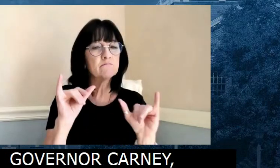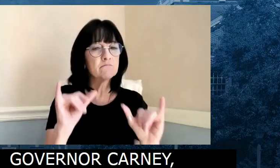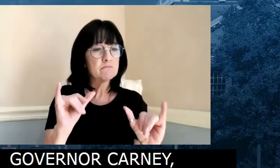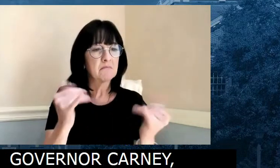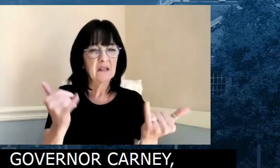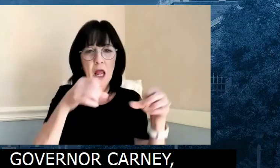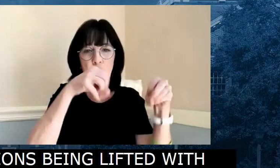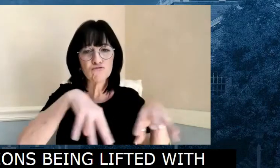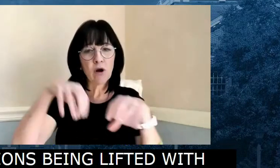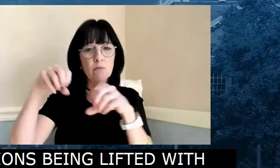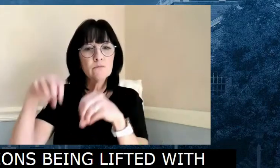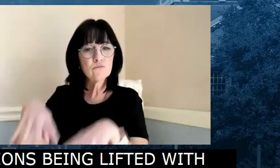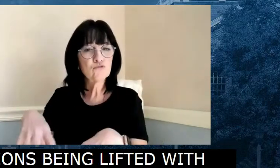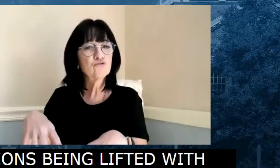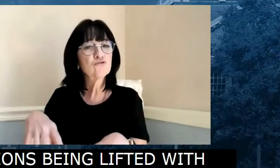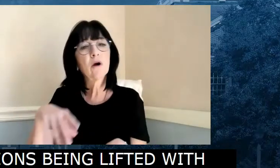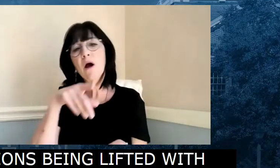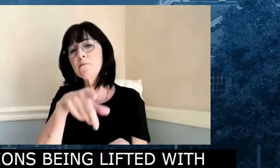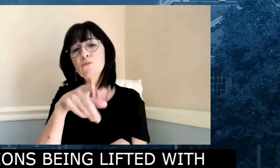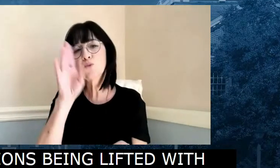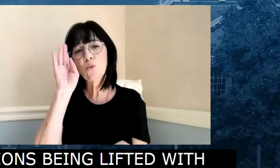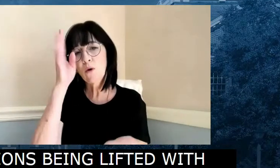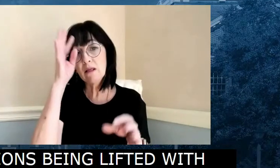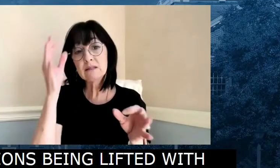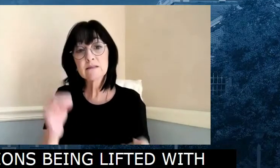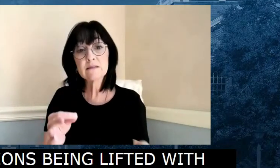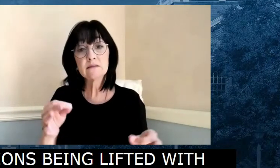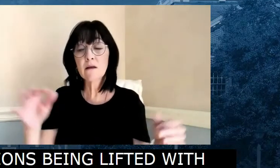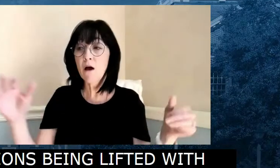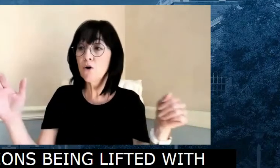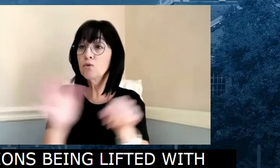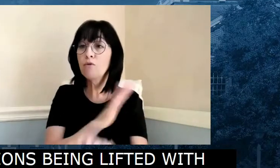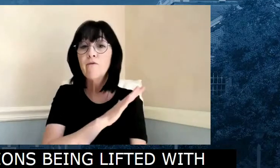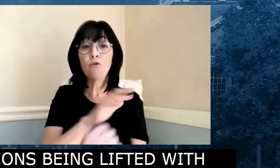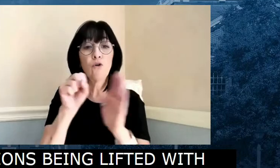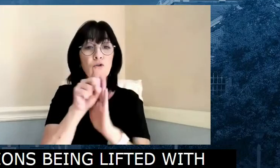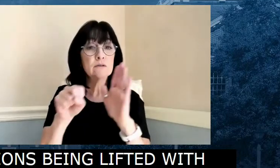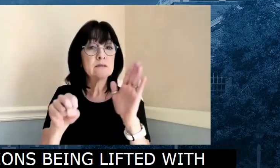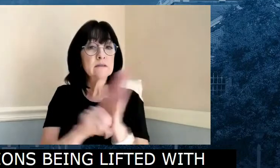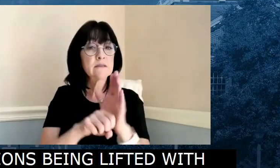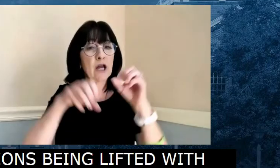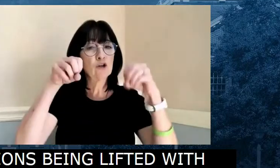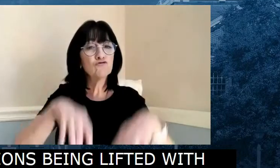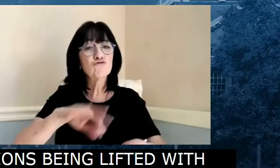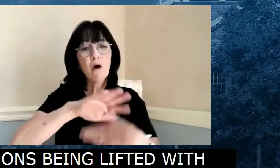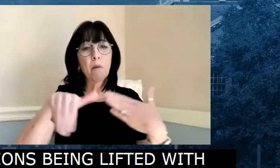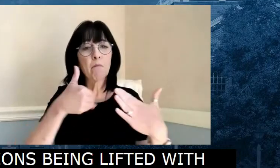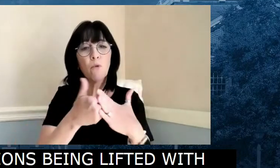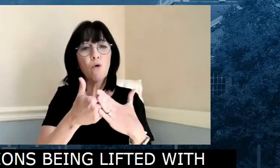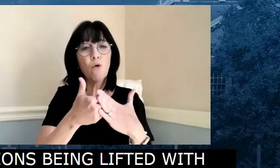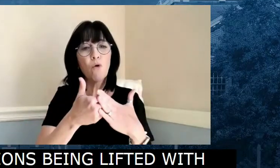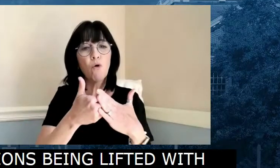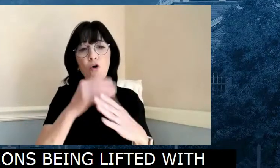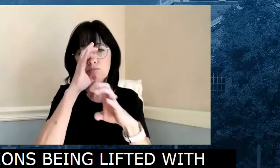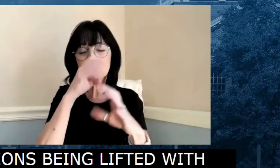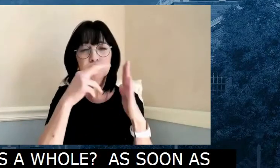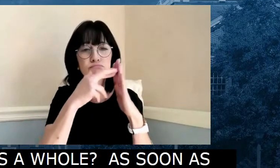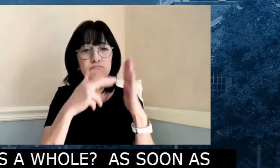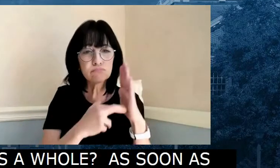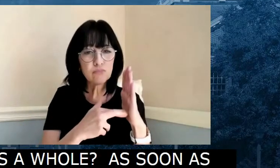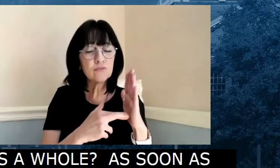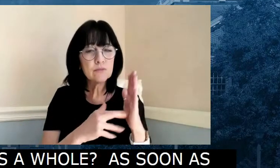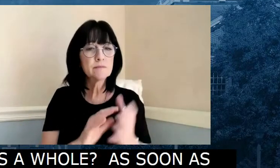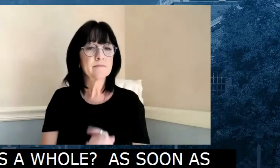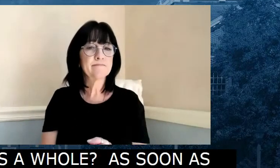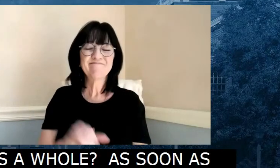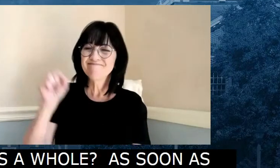emergency as a whole? Yeah, so as soon as we can. I've been saying that all along. There are certain things that require emergency order,